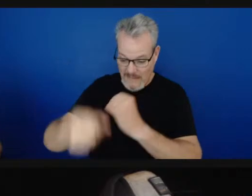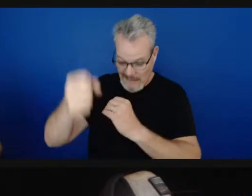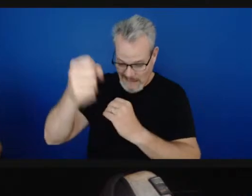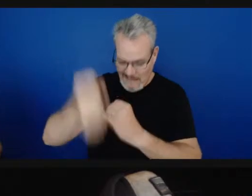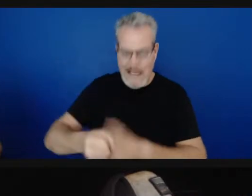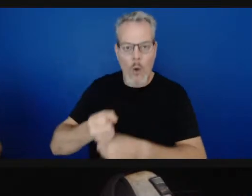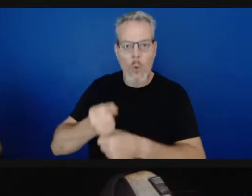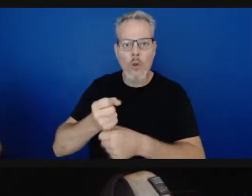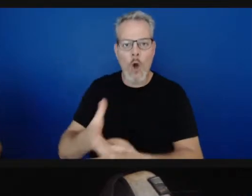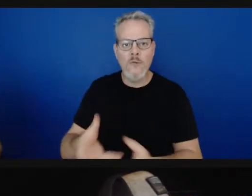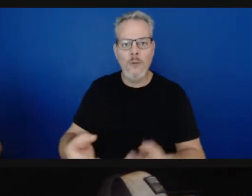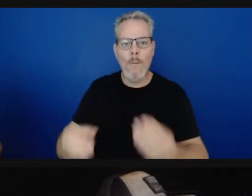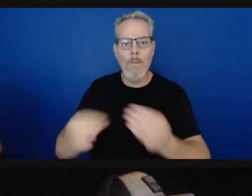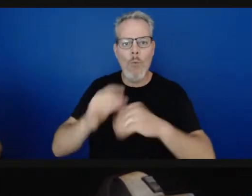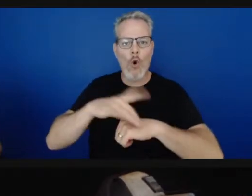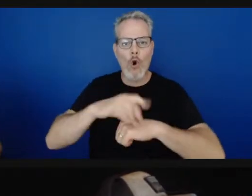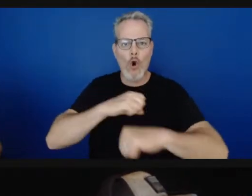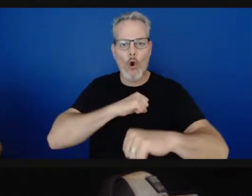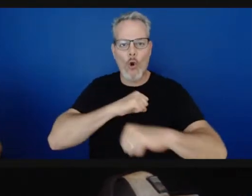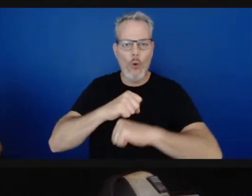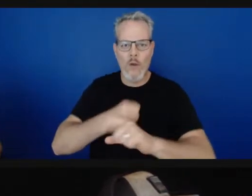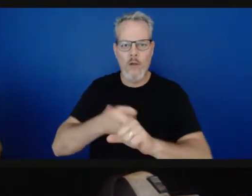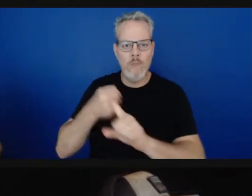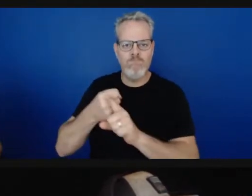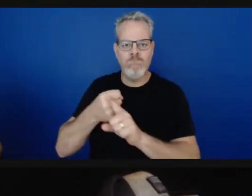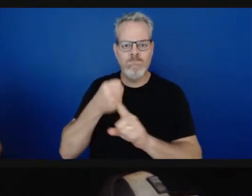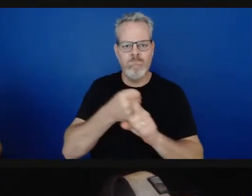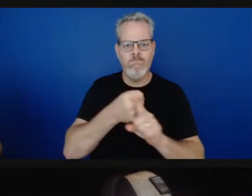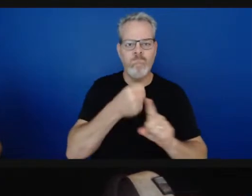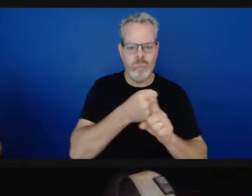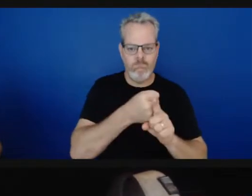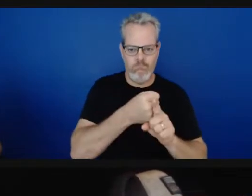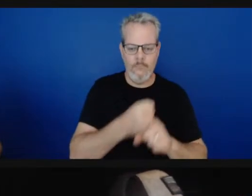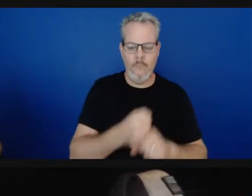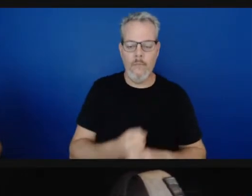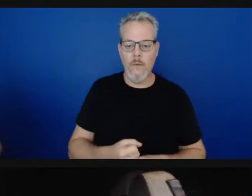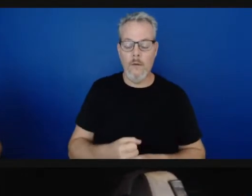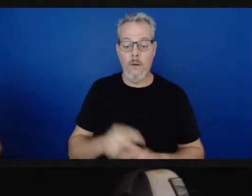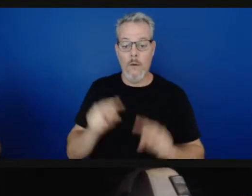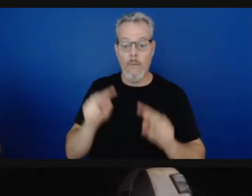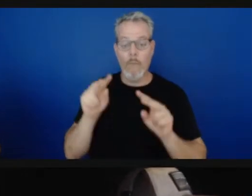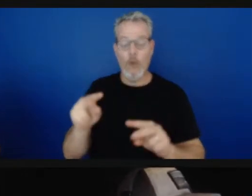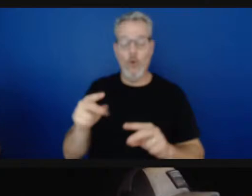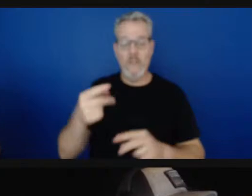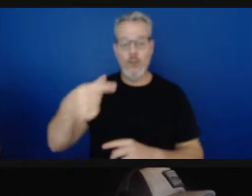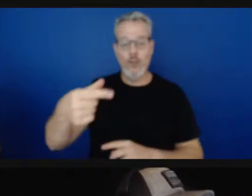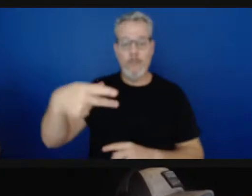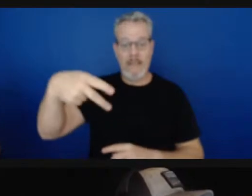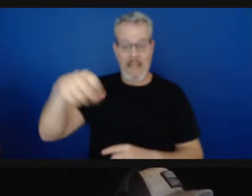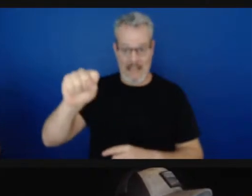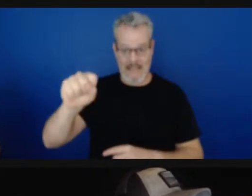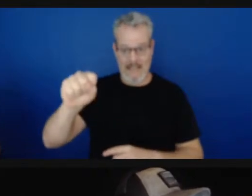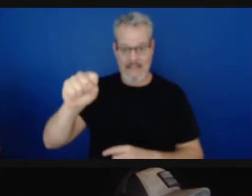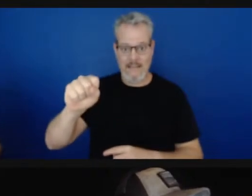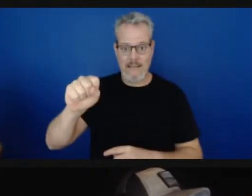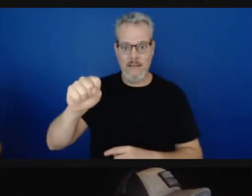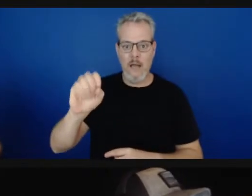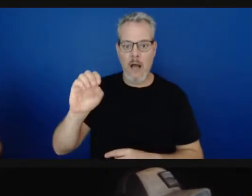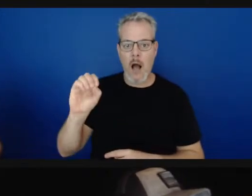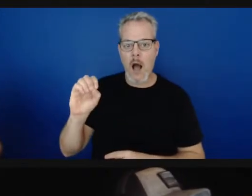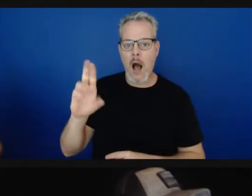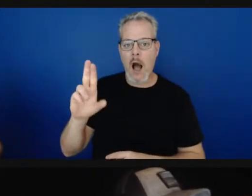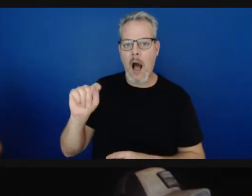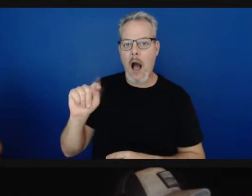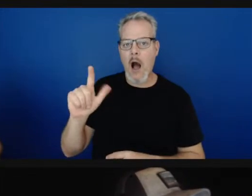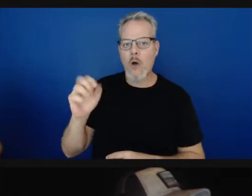inflation that you're seeing here at the Sandhill Station. If we look at the GPS at the outlet station, that's also nearby, you